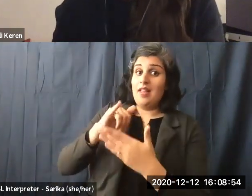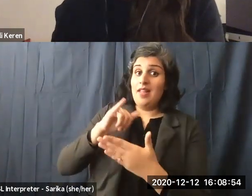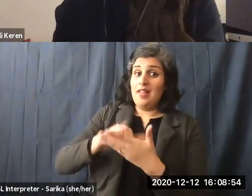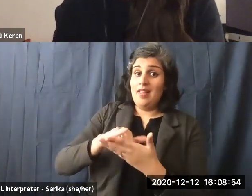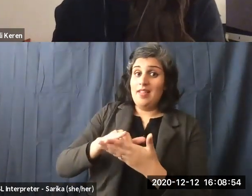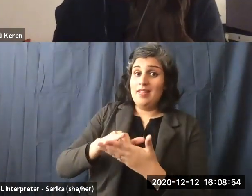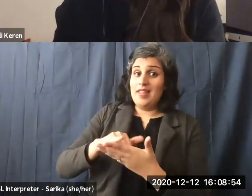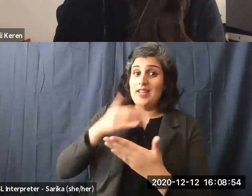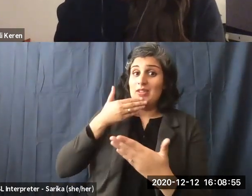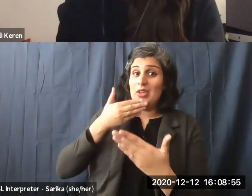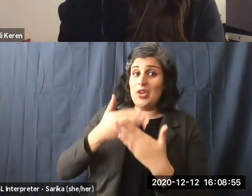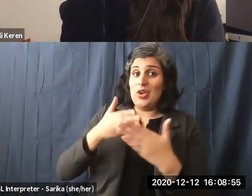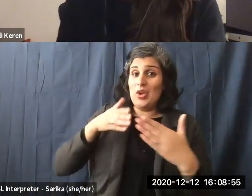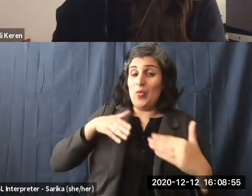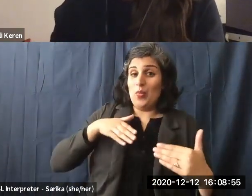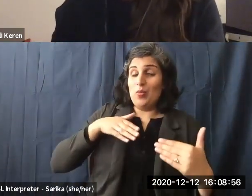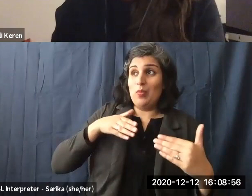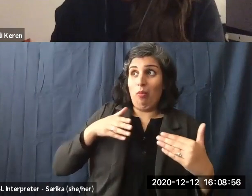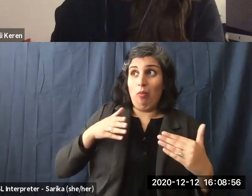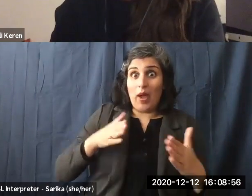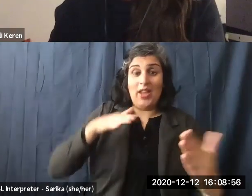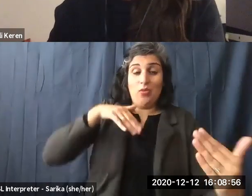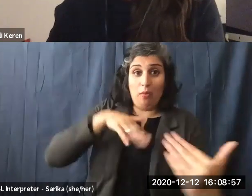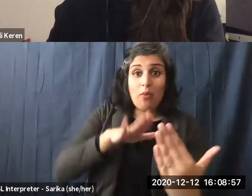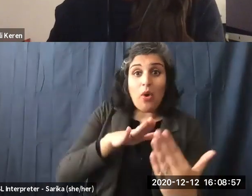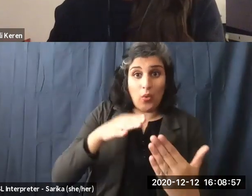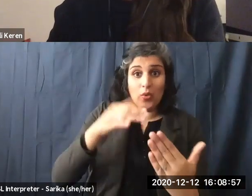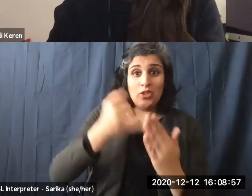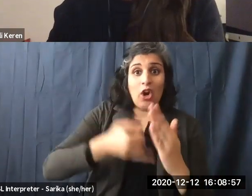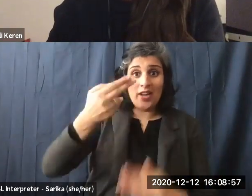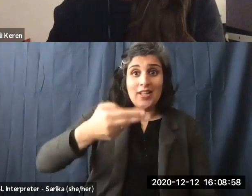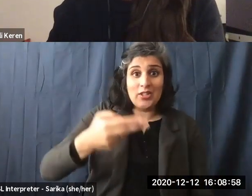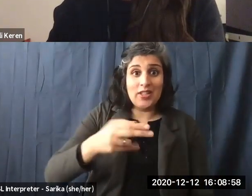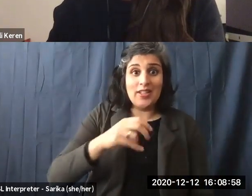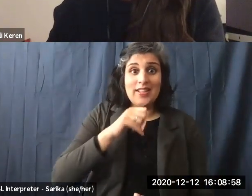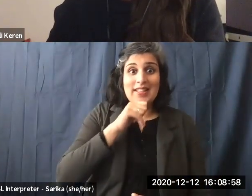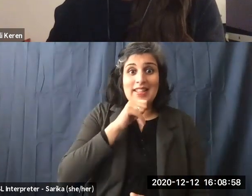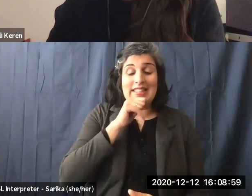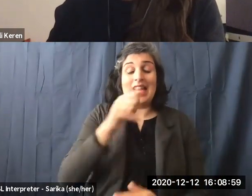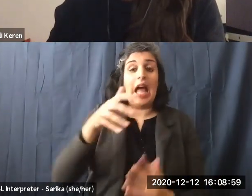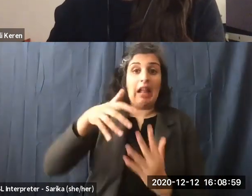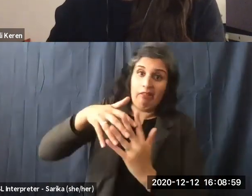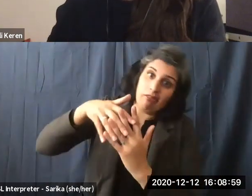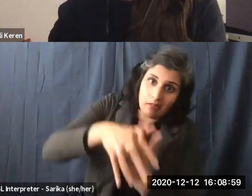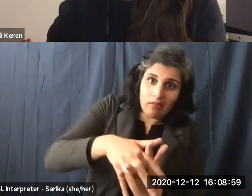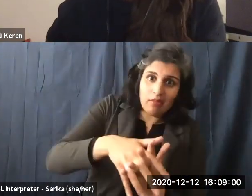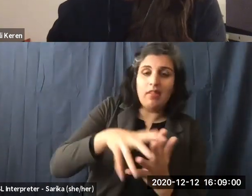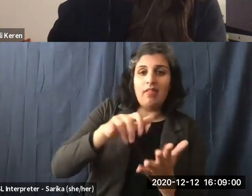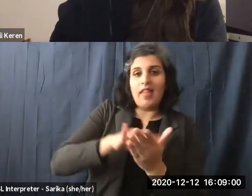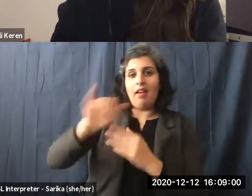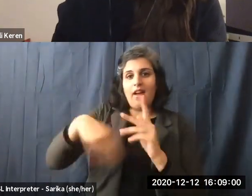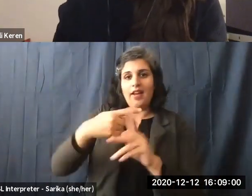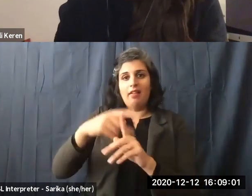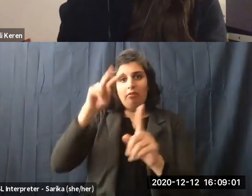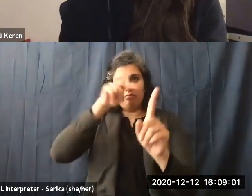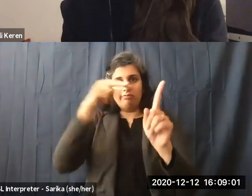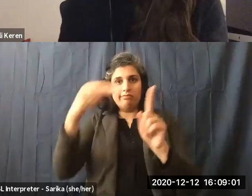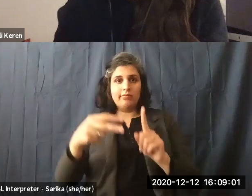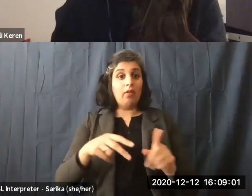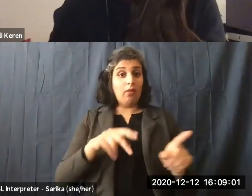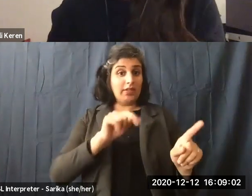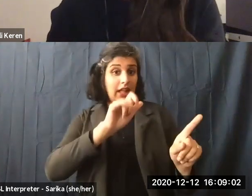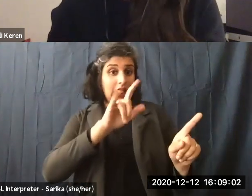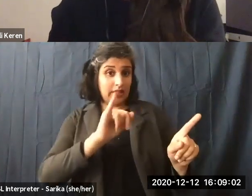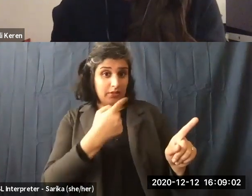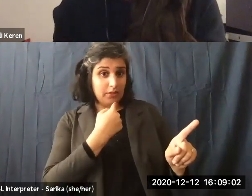approach art history. Yeah. It's not being entrenched in that canon. But Tali, what were you going to say? No, that